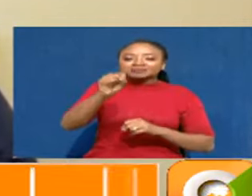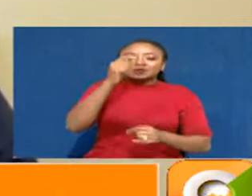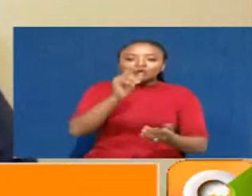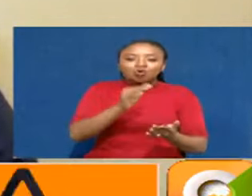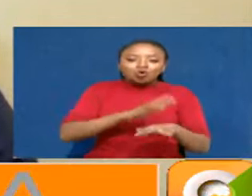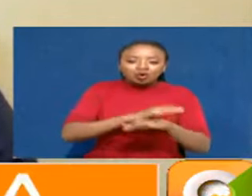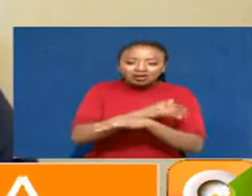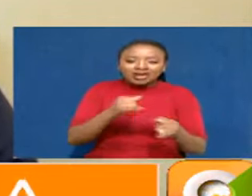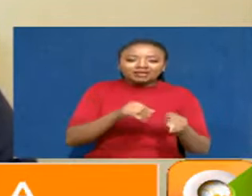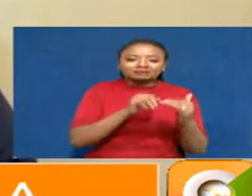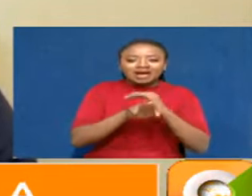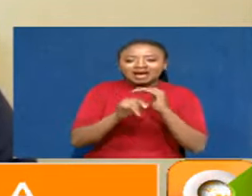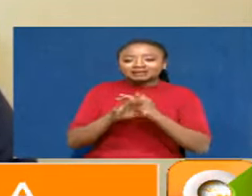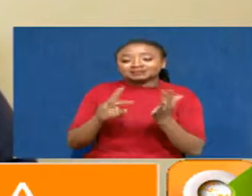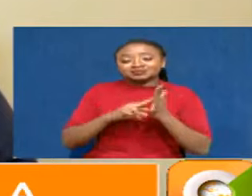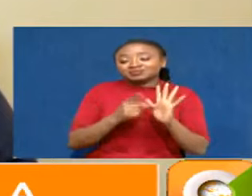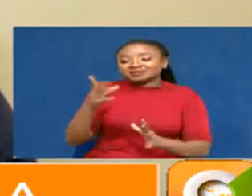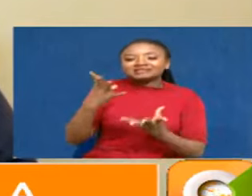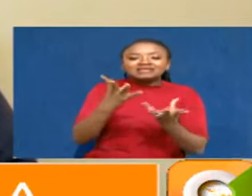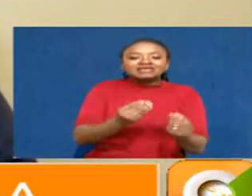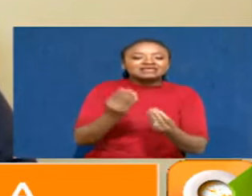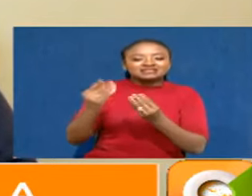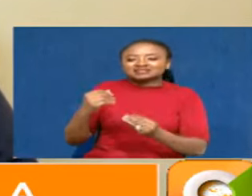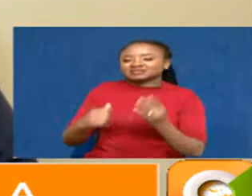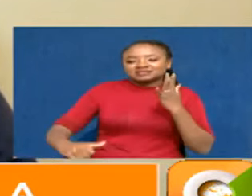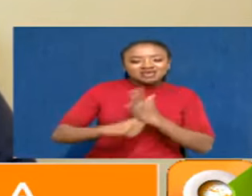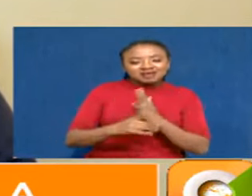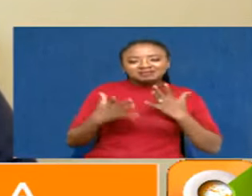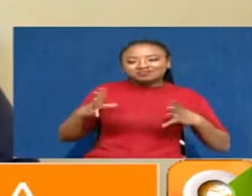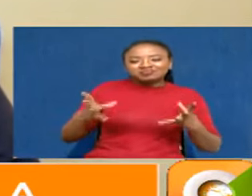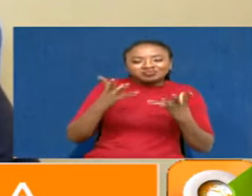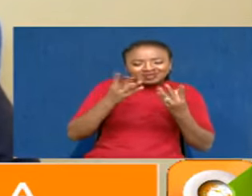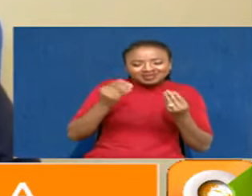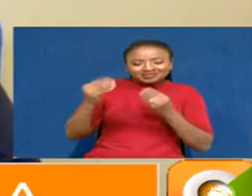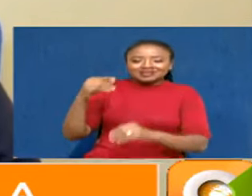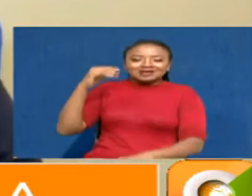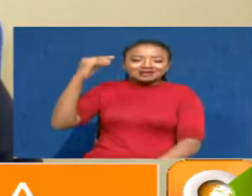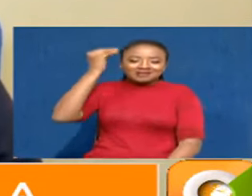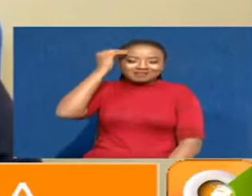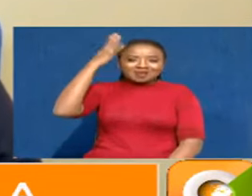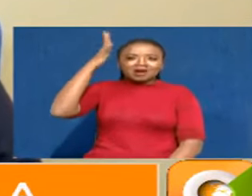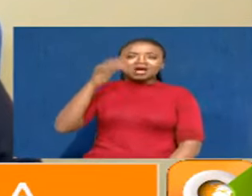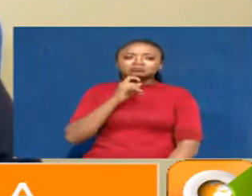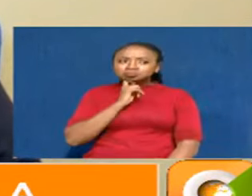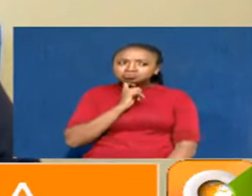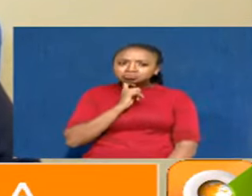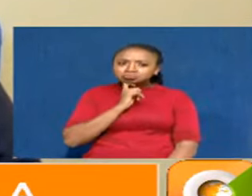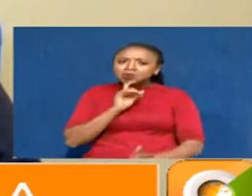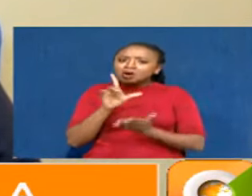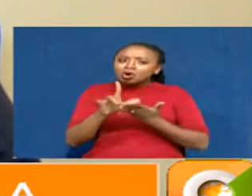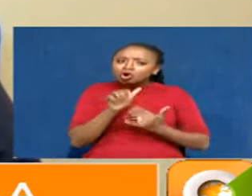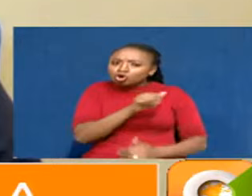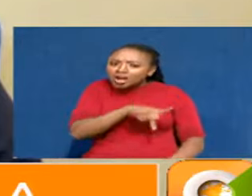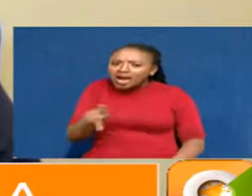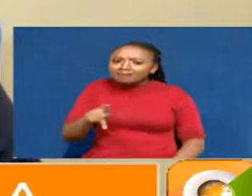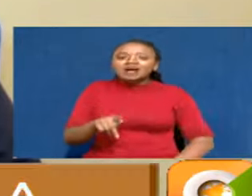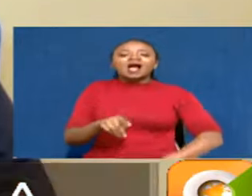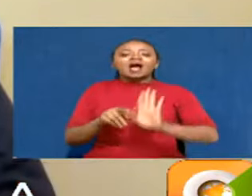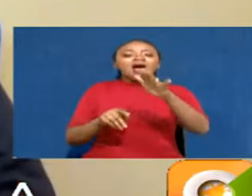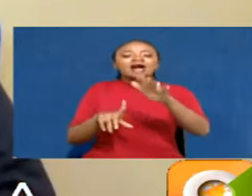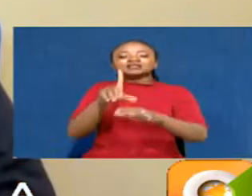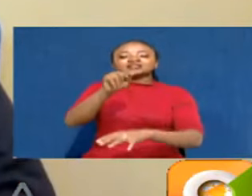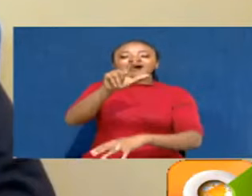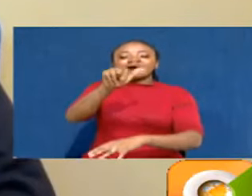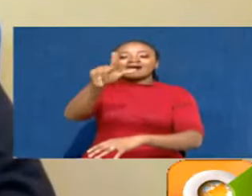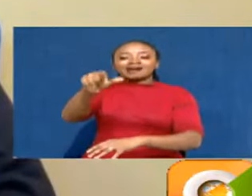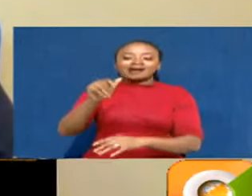of the easiest words that people tend to recall whenever they think, oh, who's in digital lending? But that